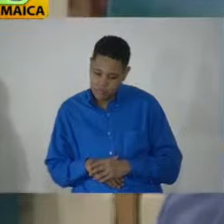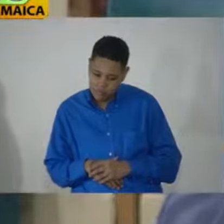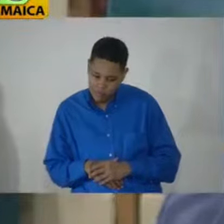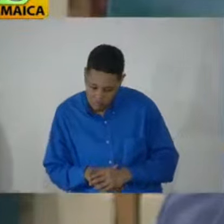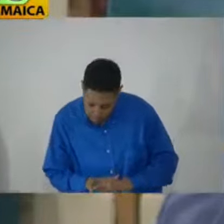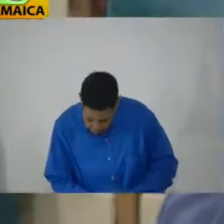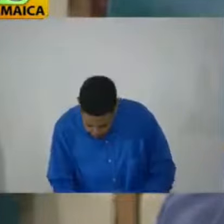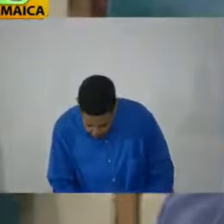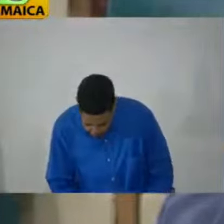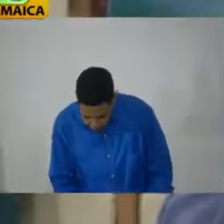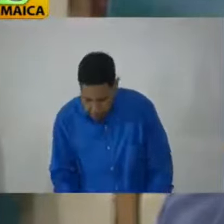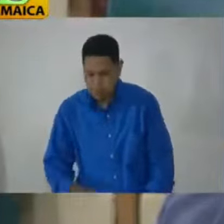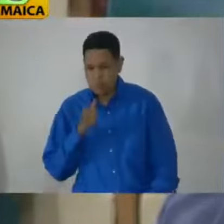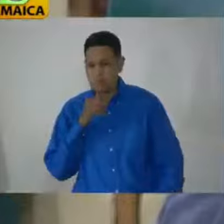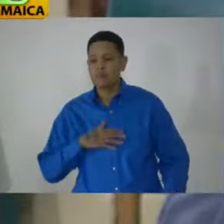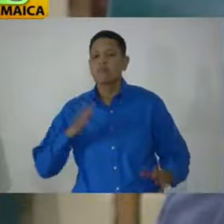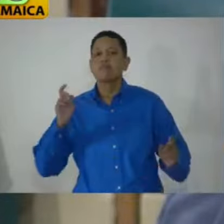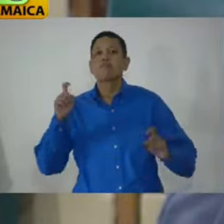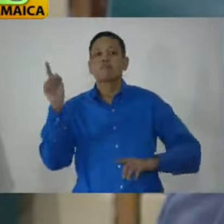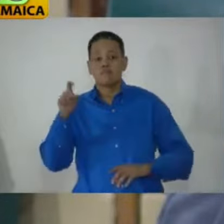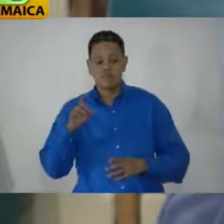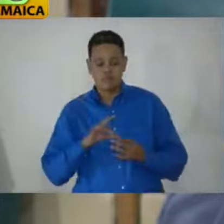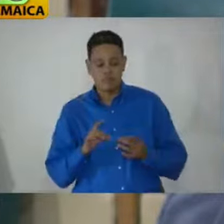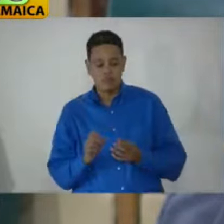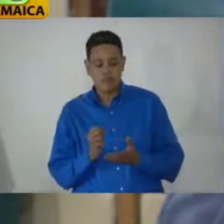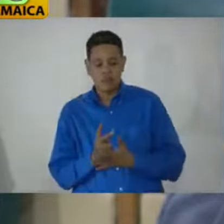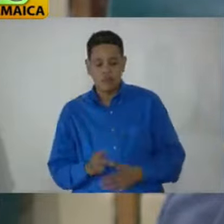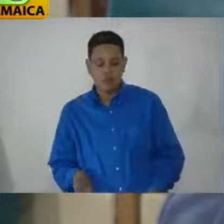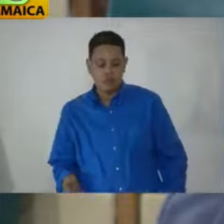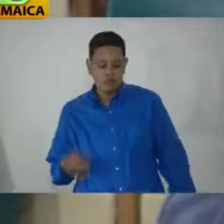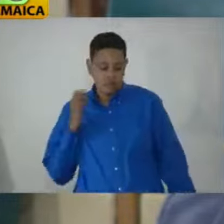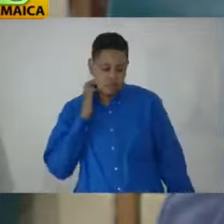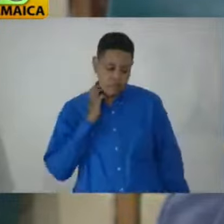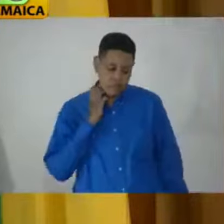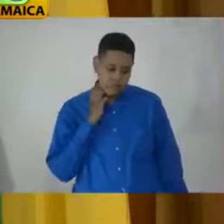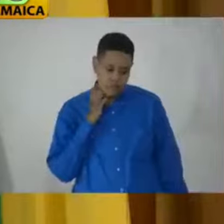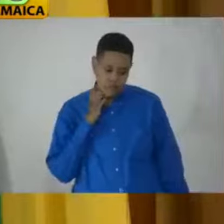Madam Speaker, I ask that the motion be approved.